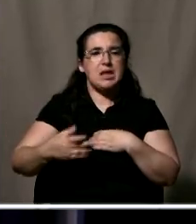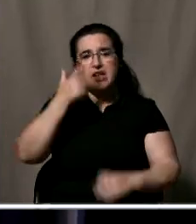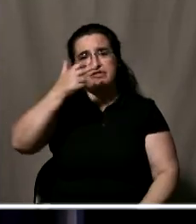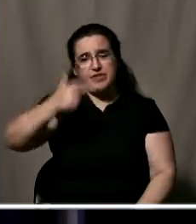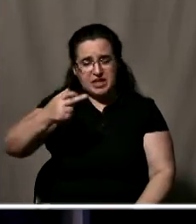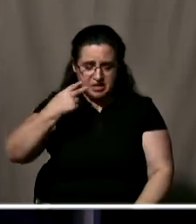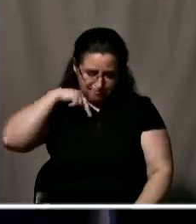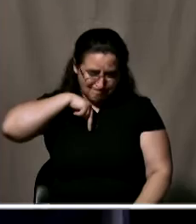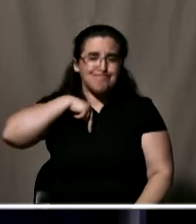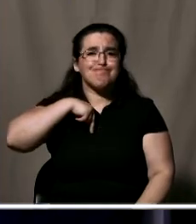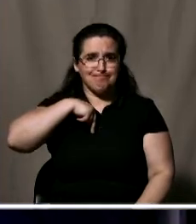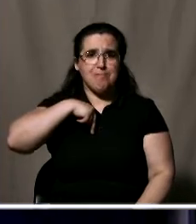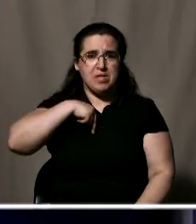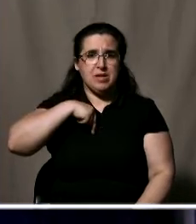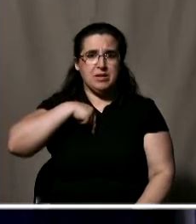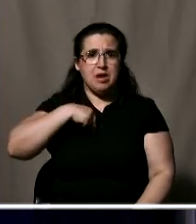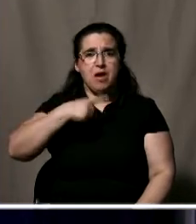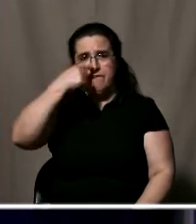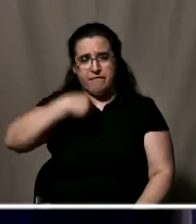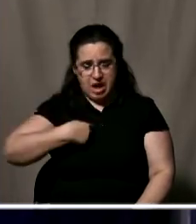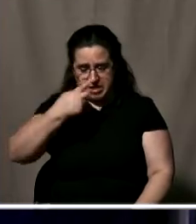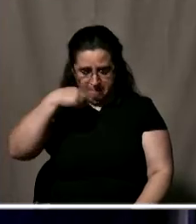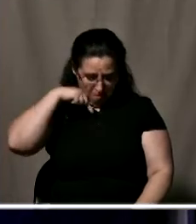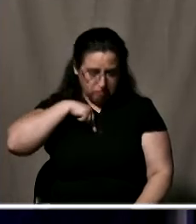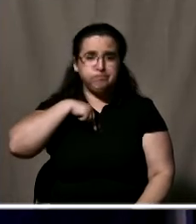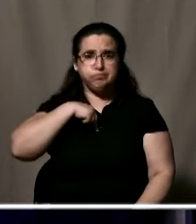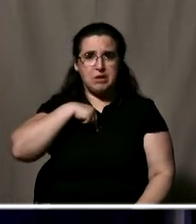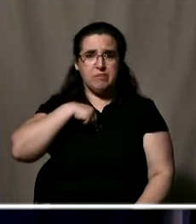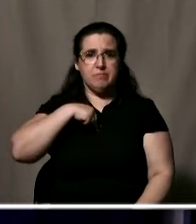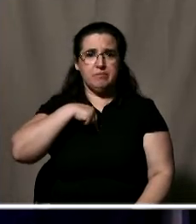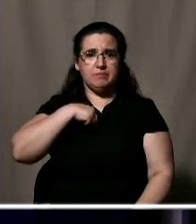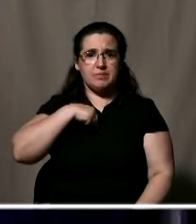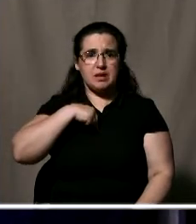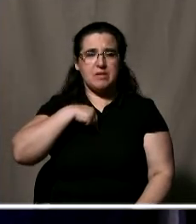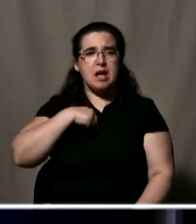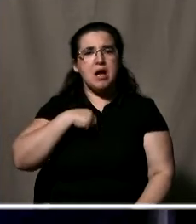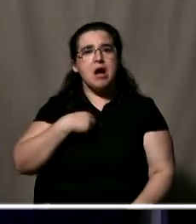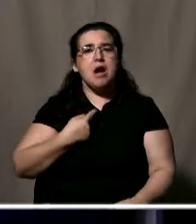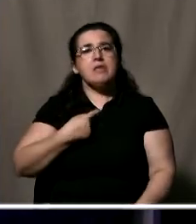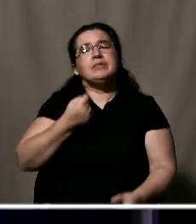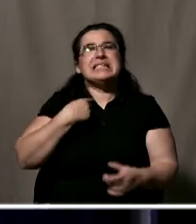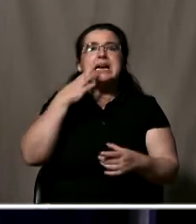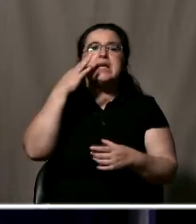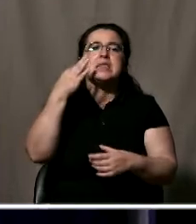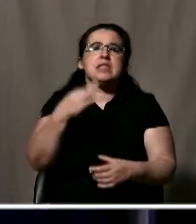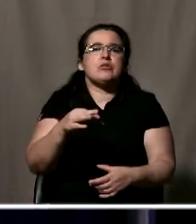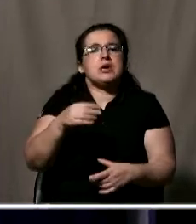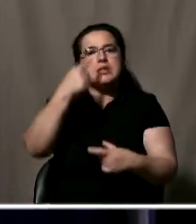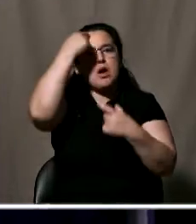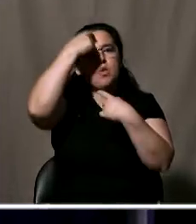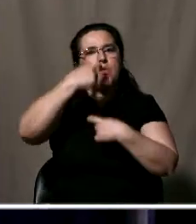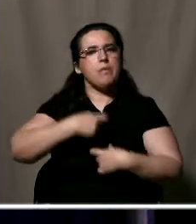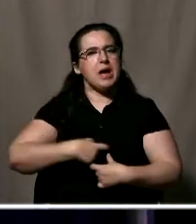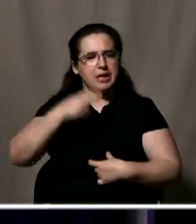suas fraquezas. They see their failure. Elas veem os seus fracassos. They see their humanness. Eles veem a sua natureza they humana. See a